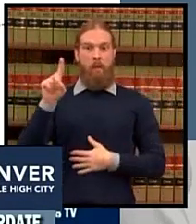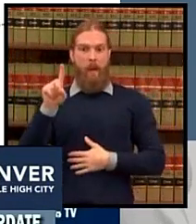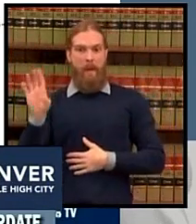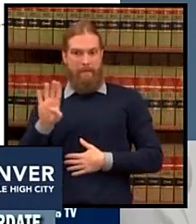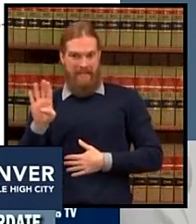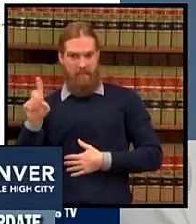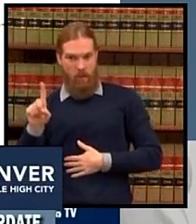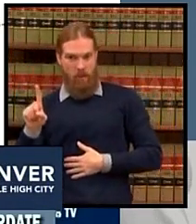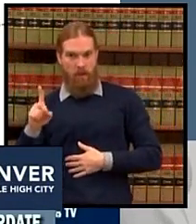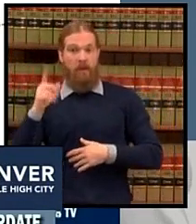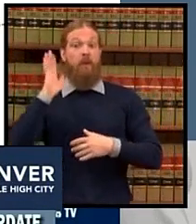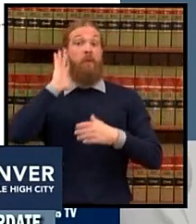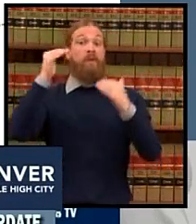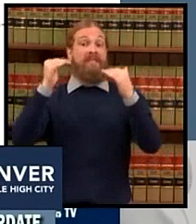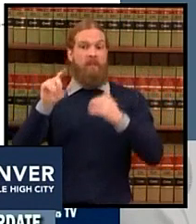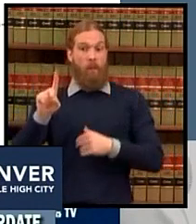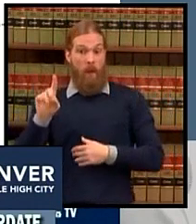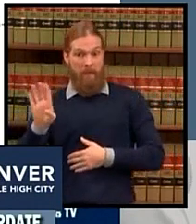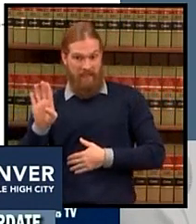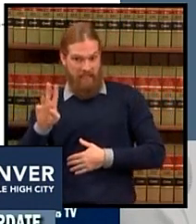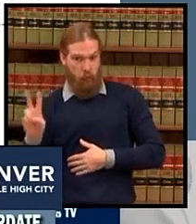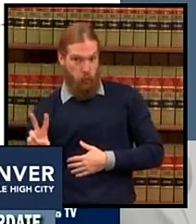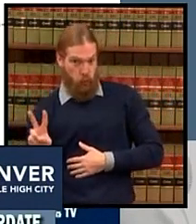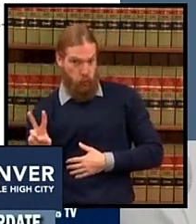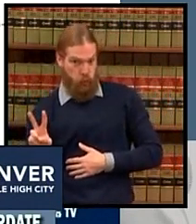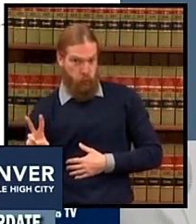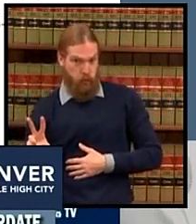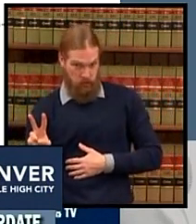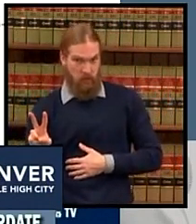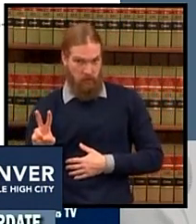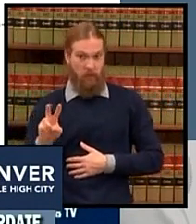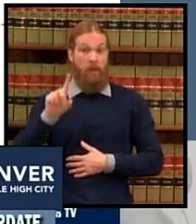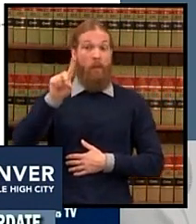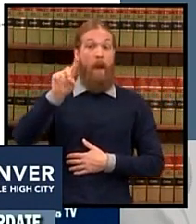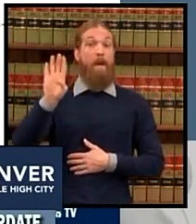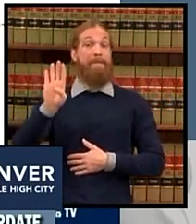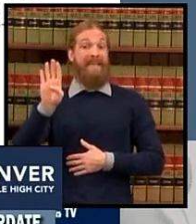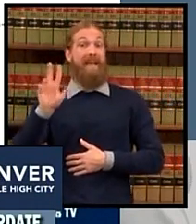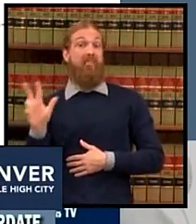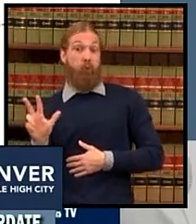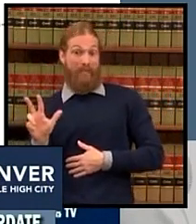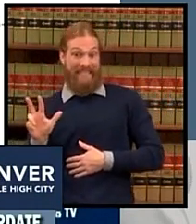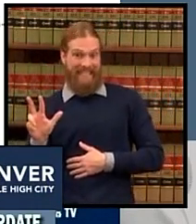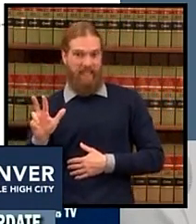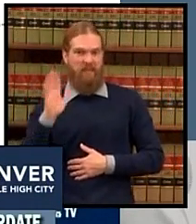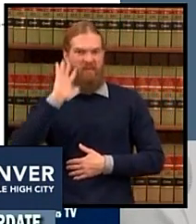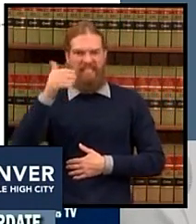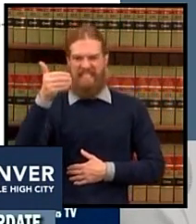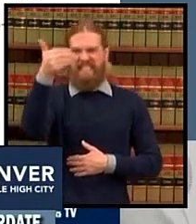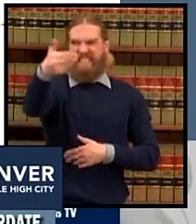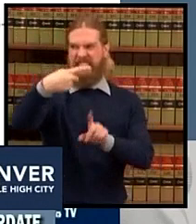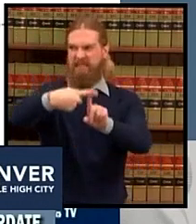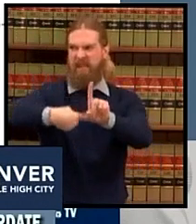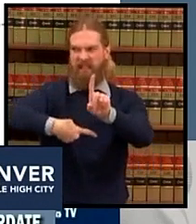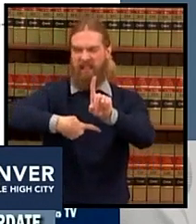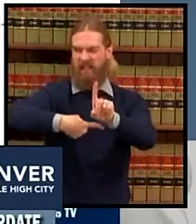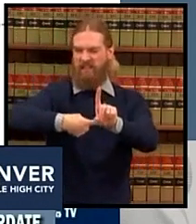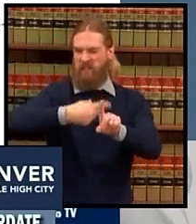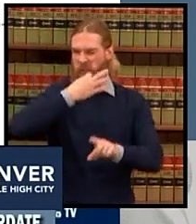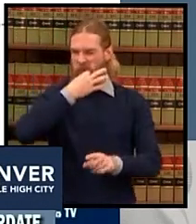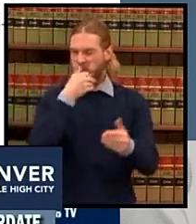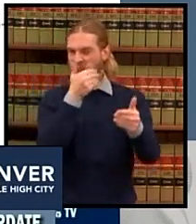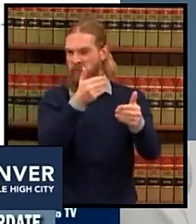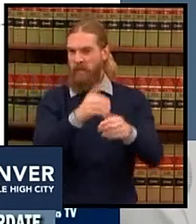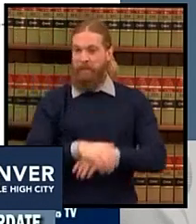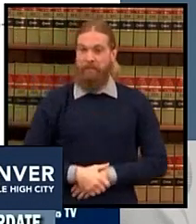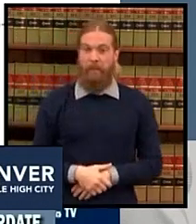1B3, but I want to stress this too. If somebody is in a 1A category and did not get vaccinated, that does not mean that